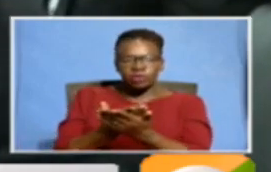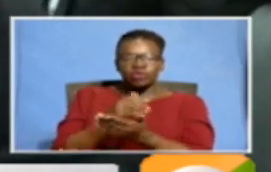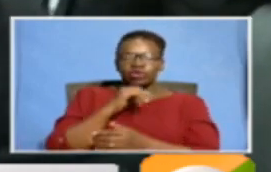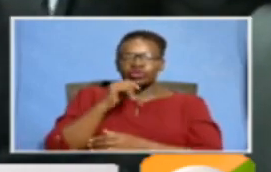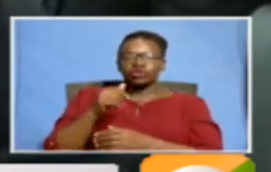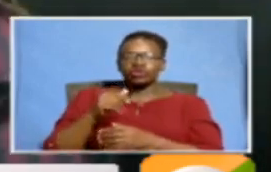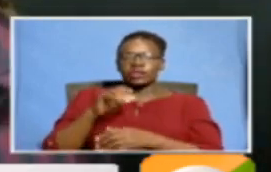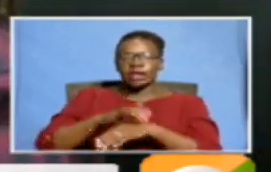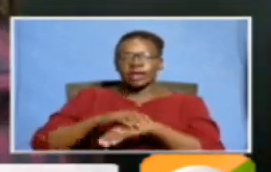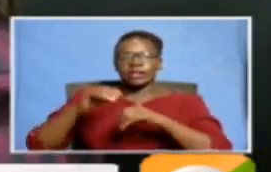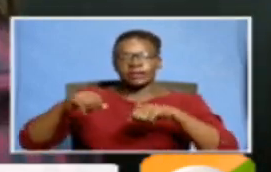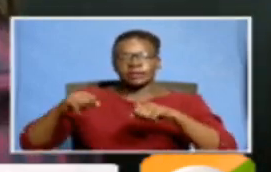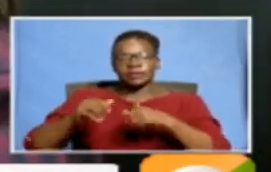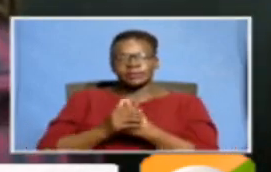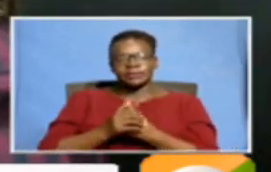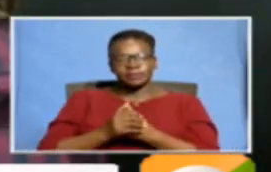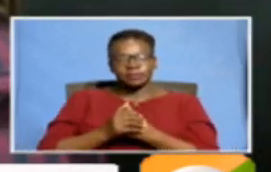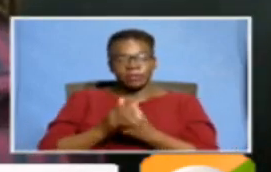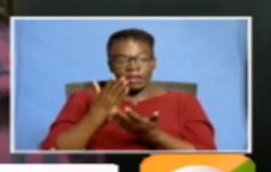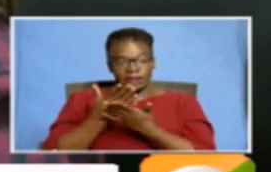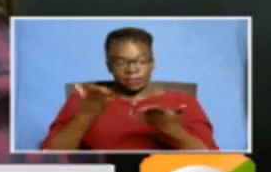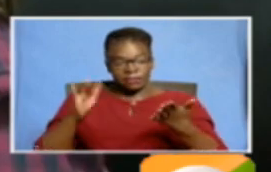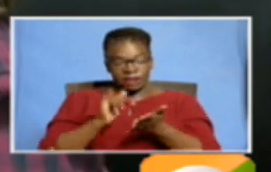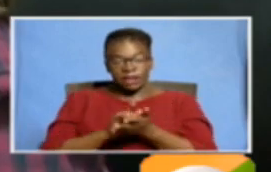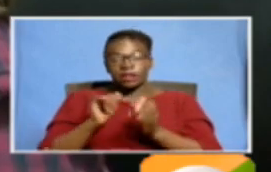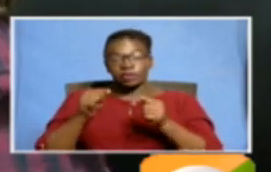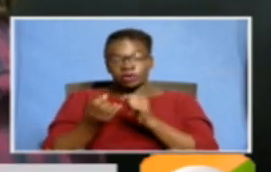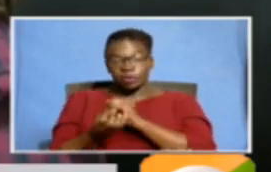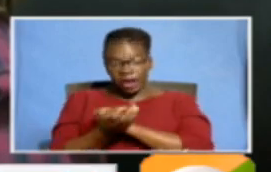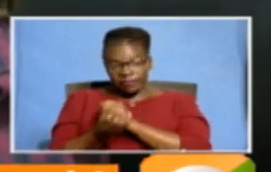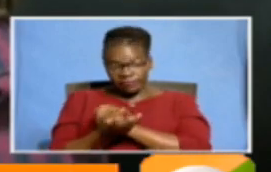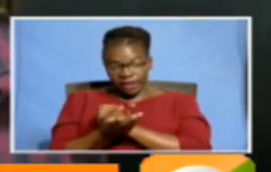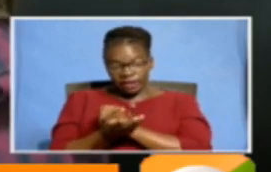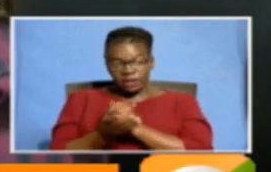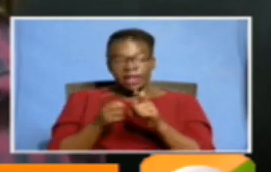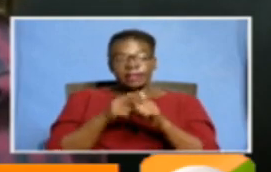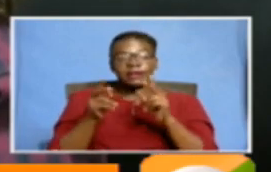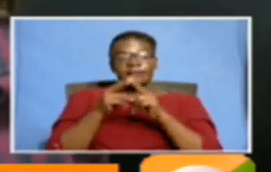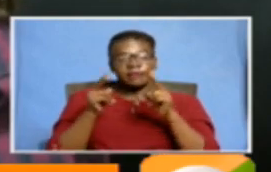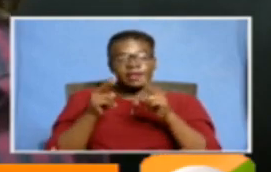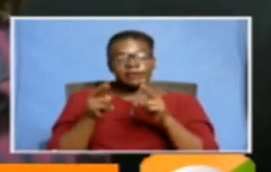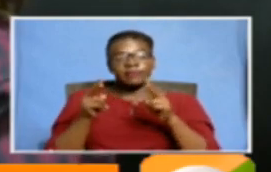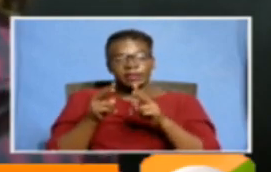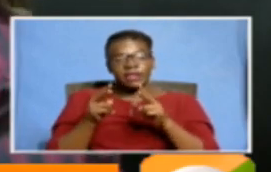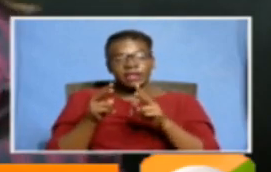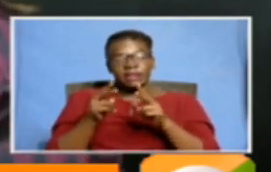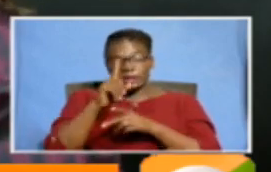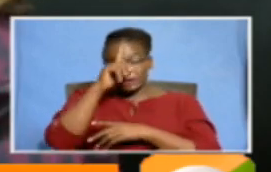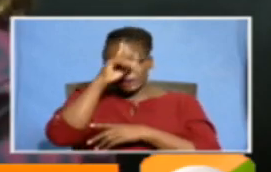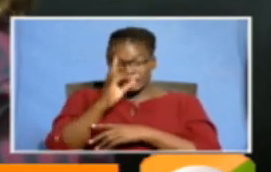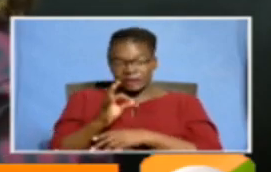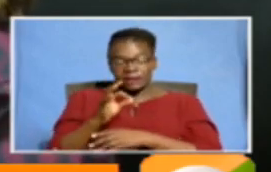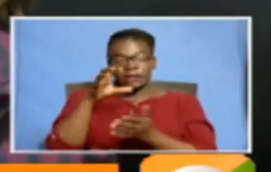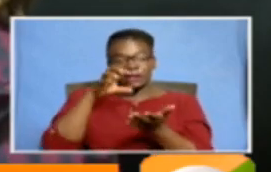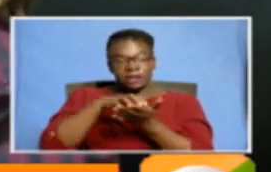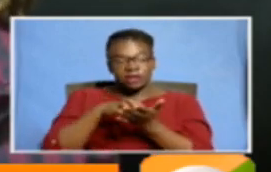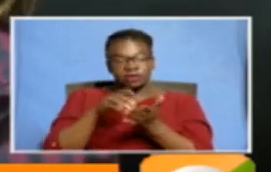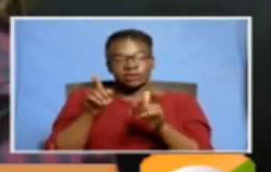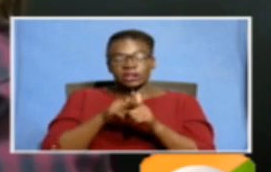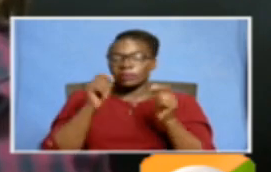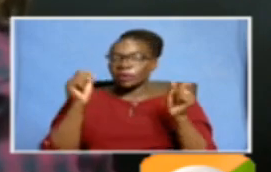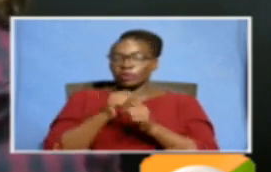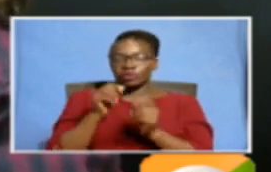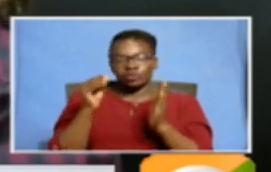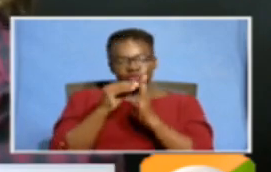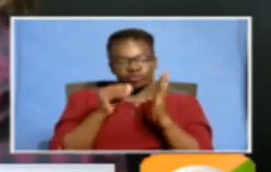getting consensus. There are some things that they can advise you, and they are very weighty issues, and they must not be documented,